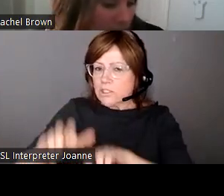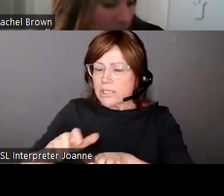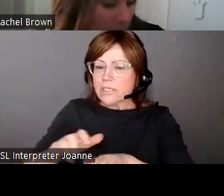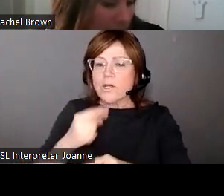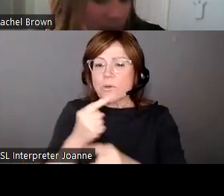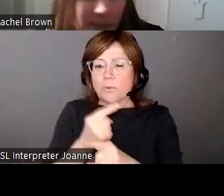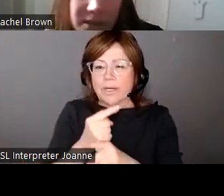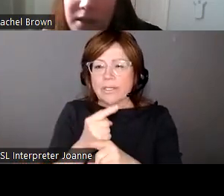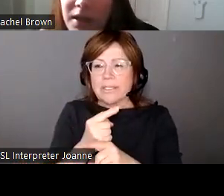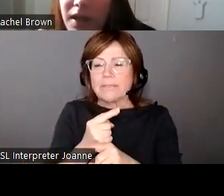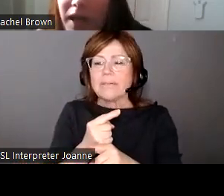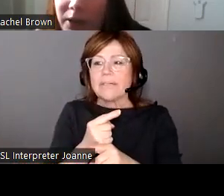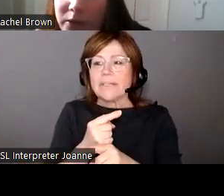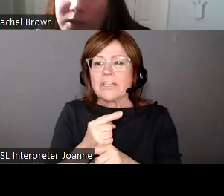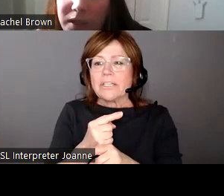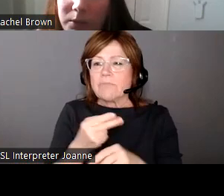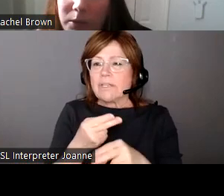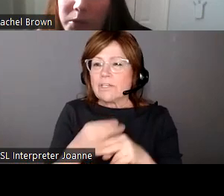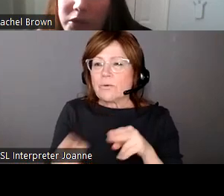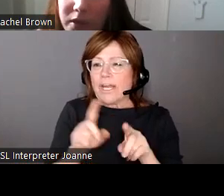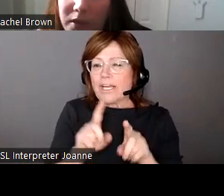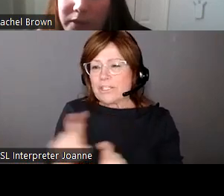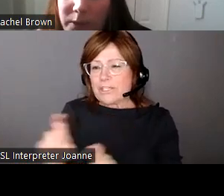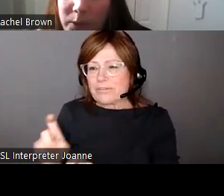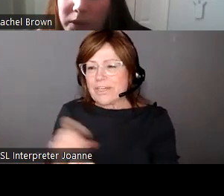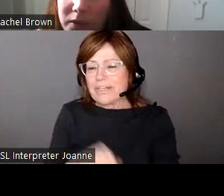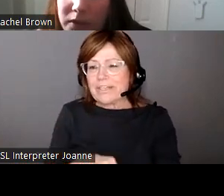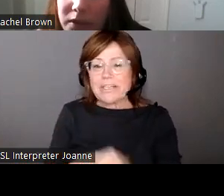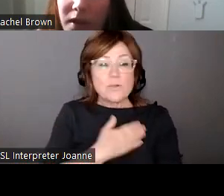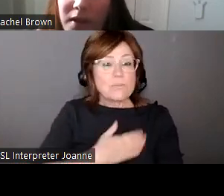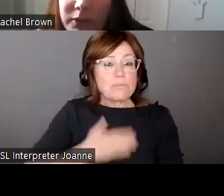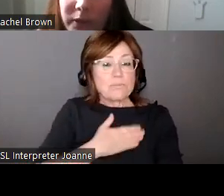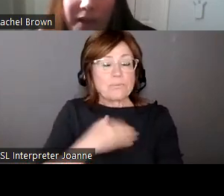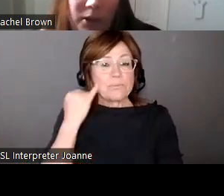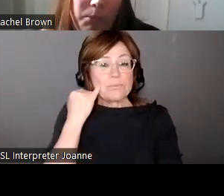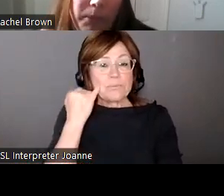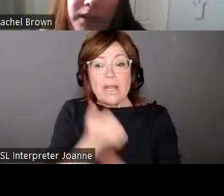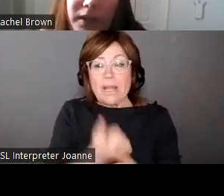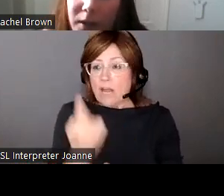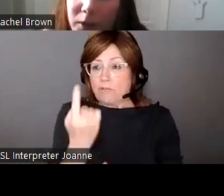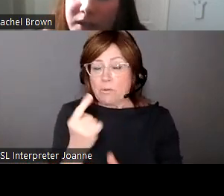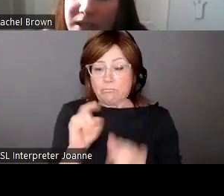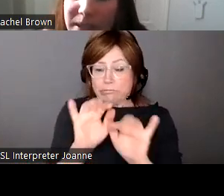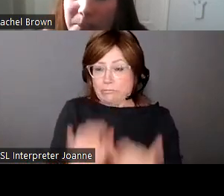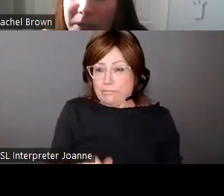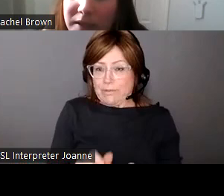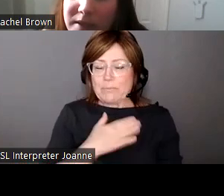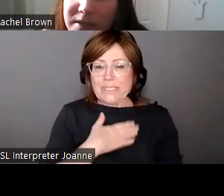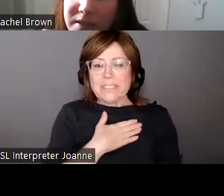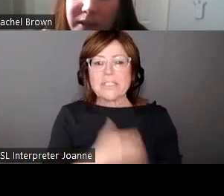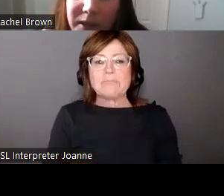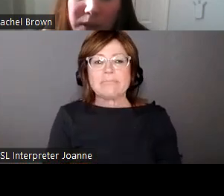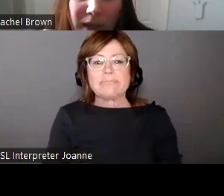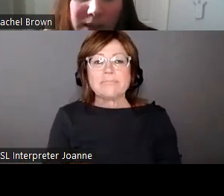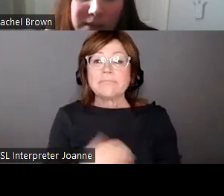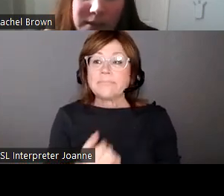survey that you can tell us how you did, and we appreciate if everyone could fill that out. But I want to take a minute to see